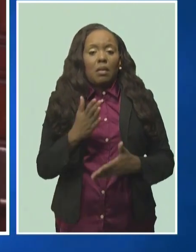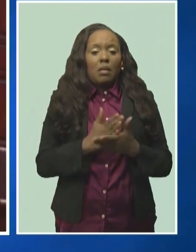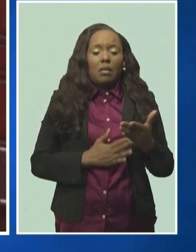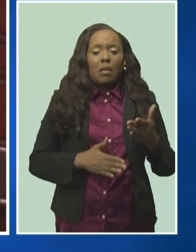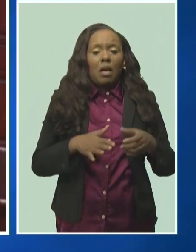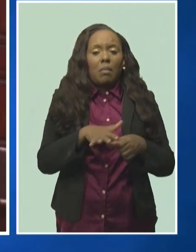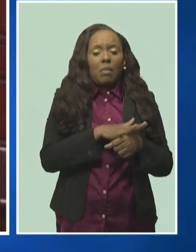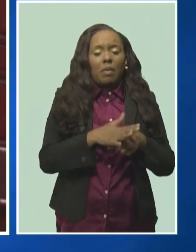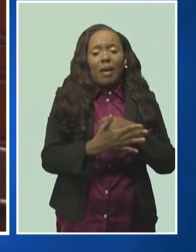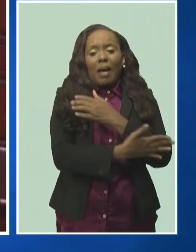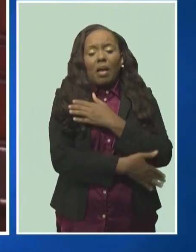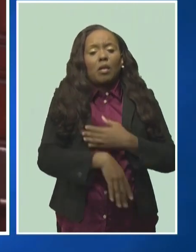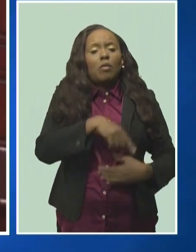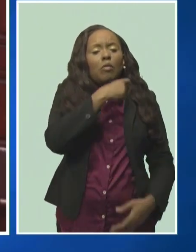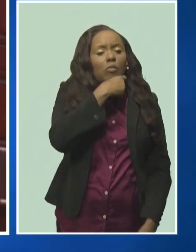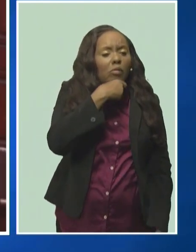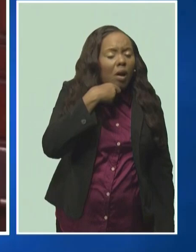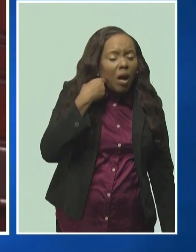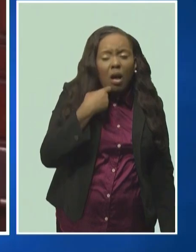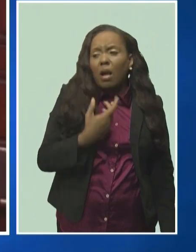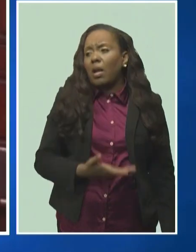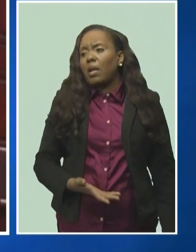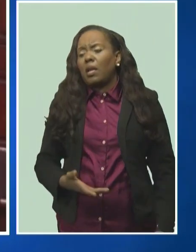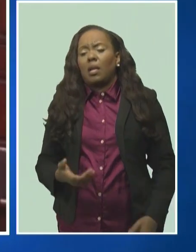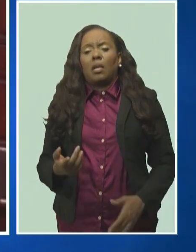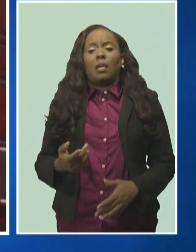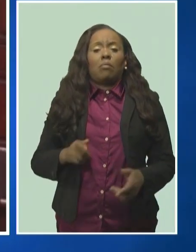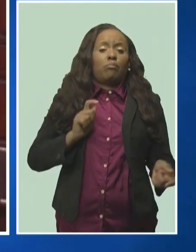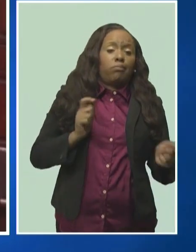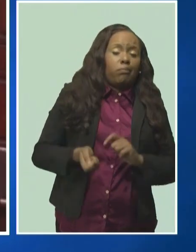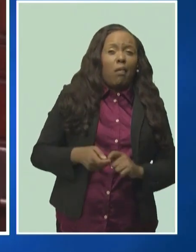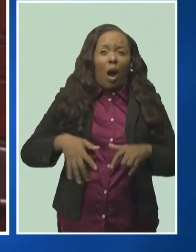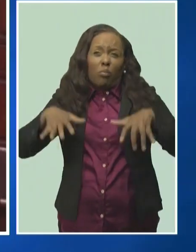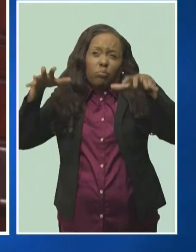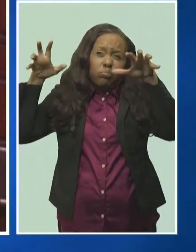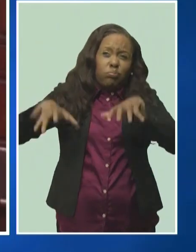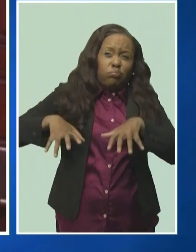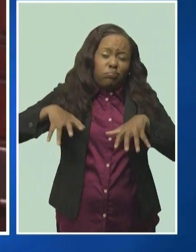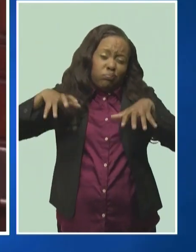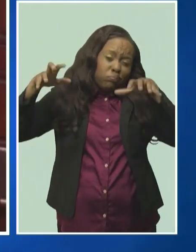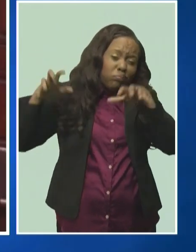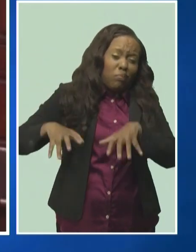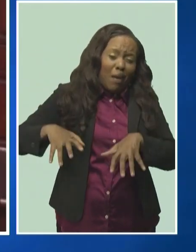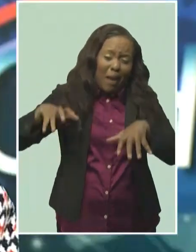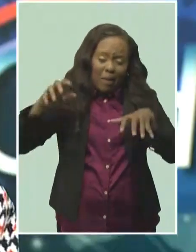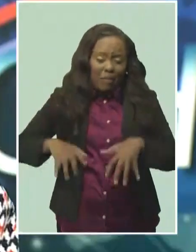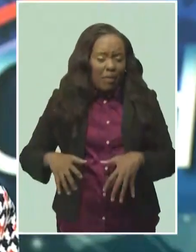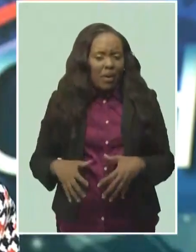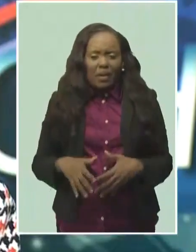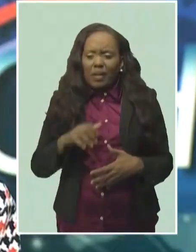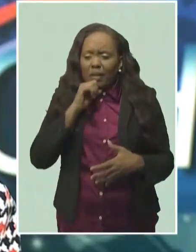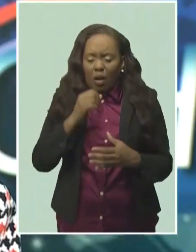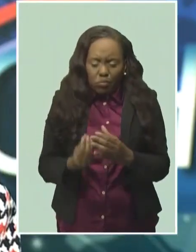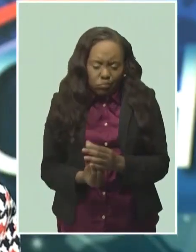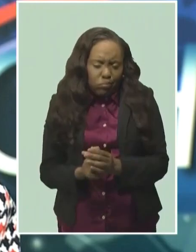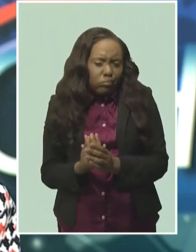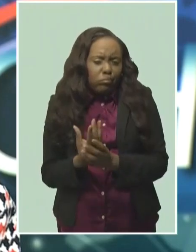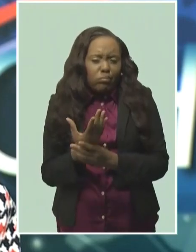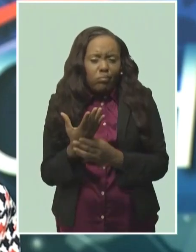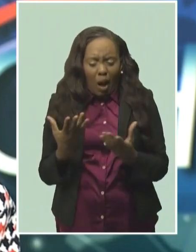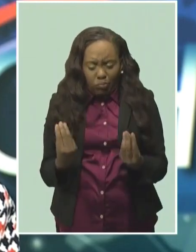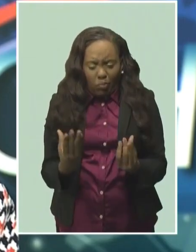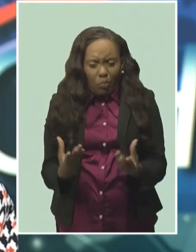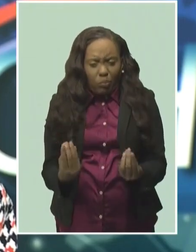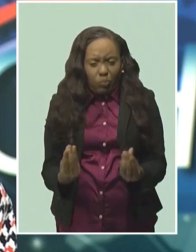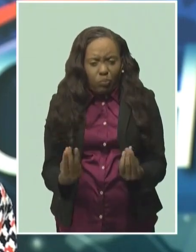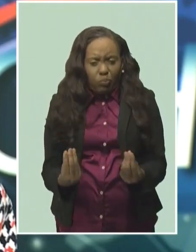you can see with the rainfall pattern that we have now, we're getting too much rain for agriculture. Well, the sentiment was